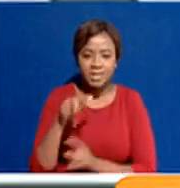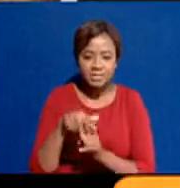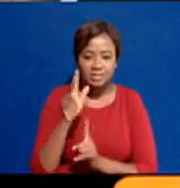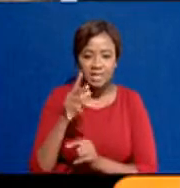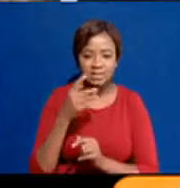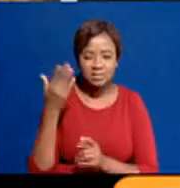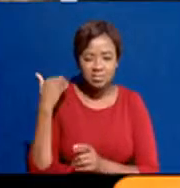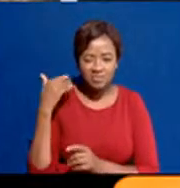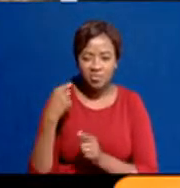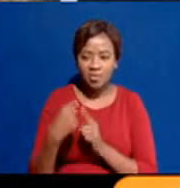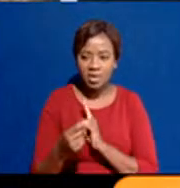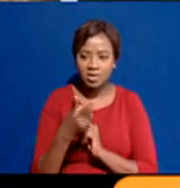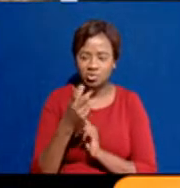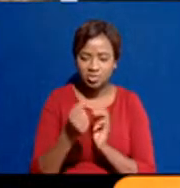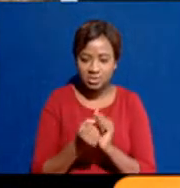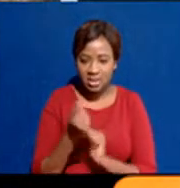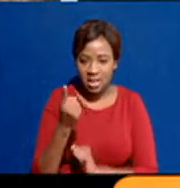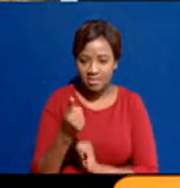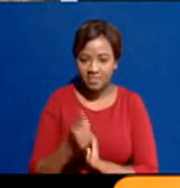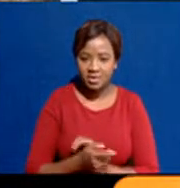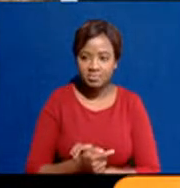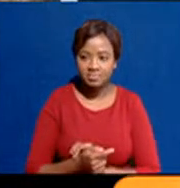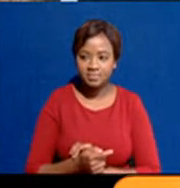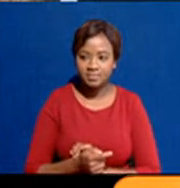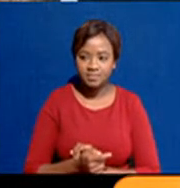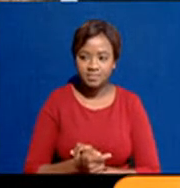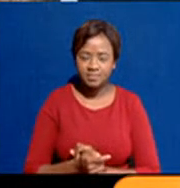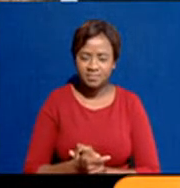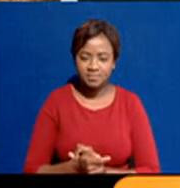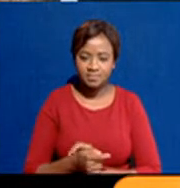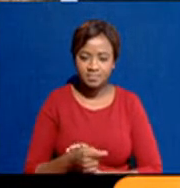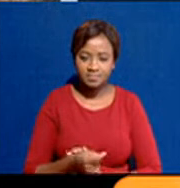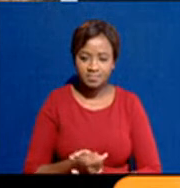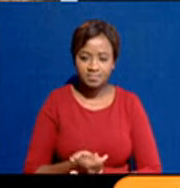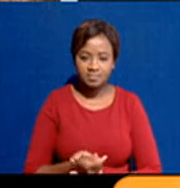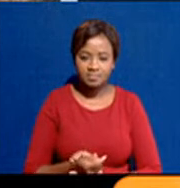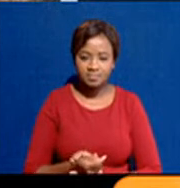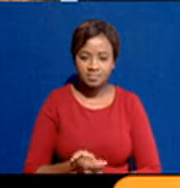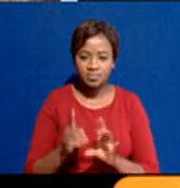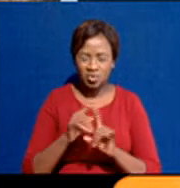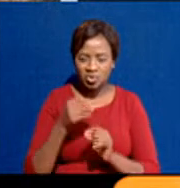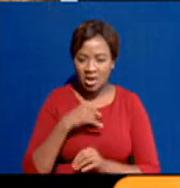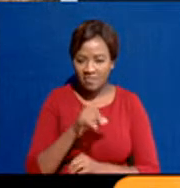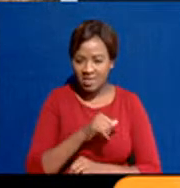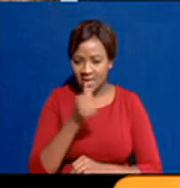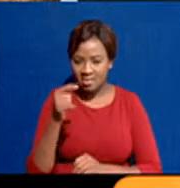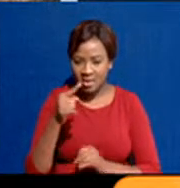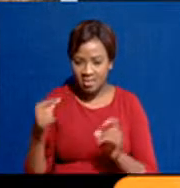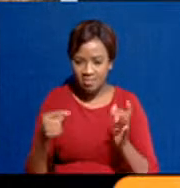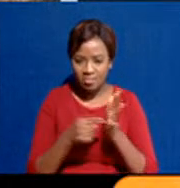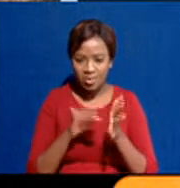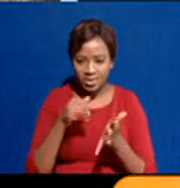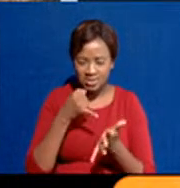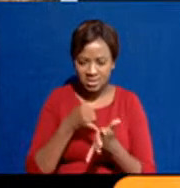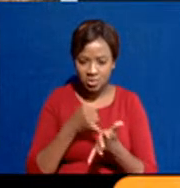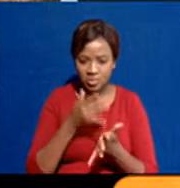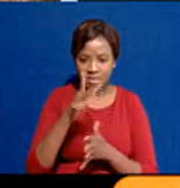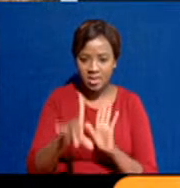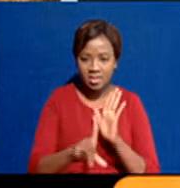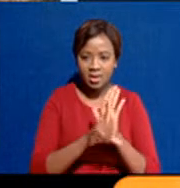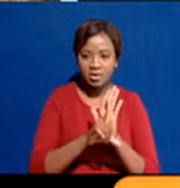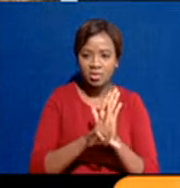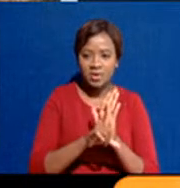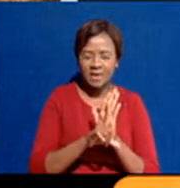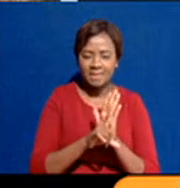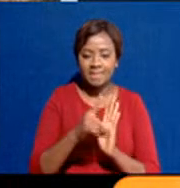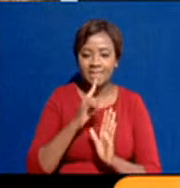is following the new constitution. And I want to quote a clause that was in that law, the original law. It